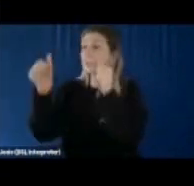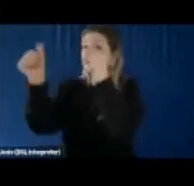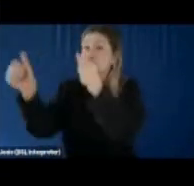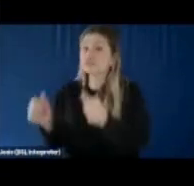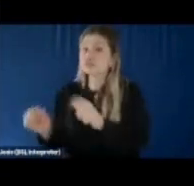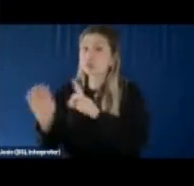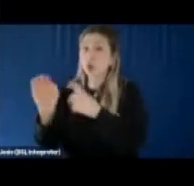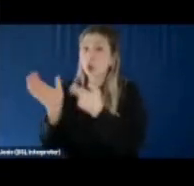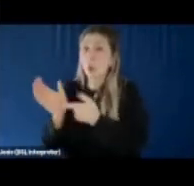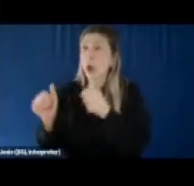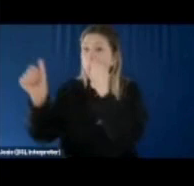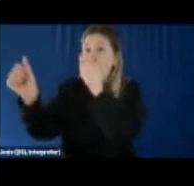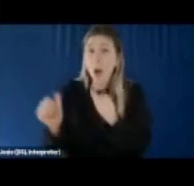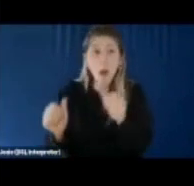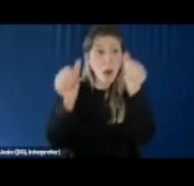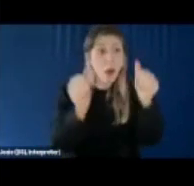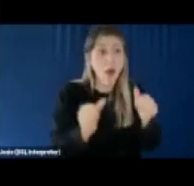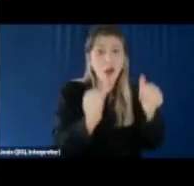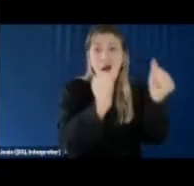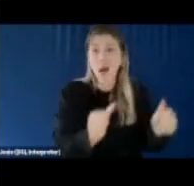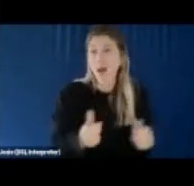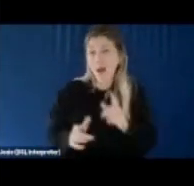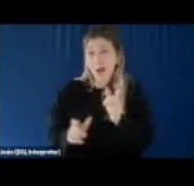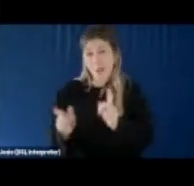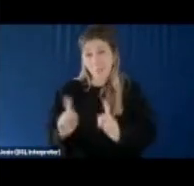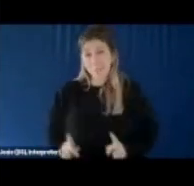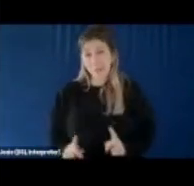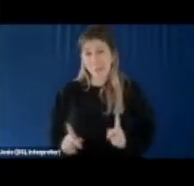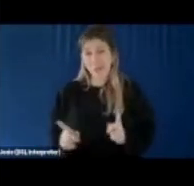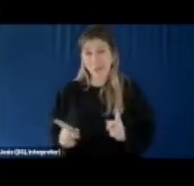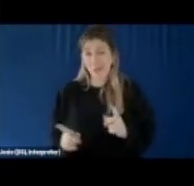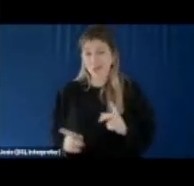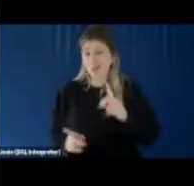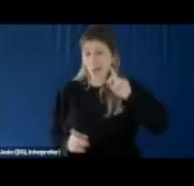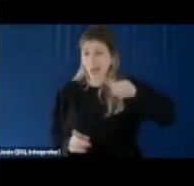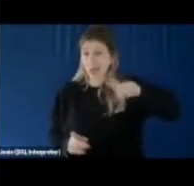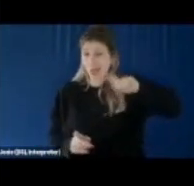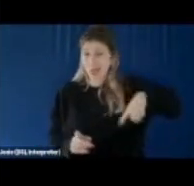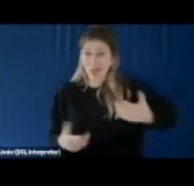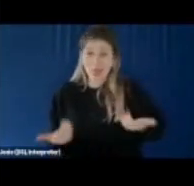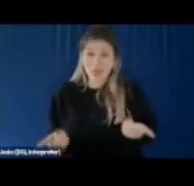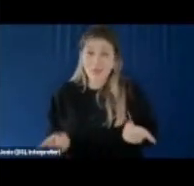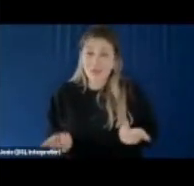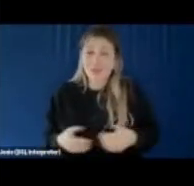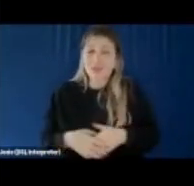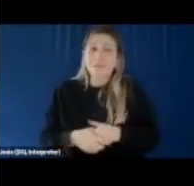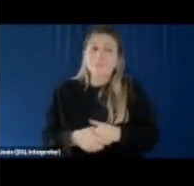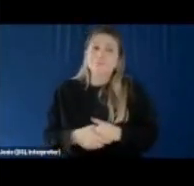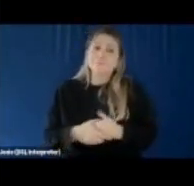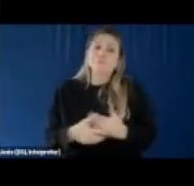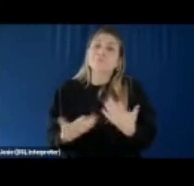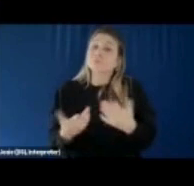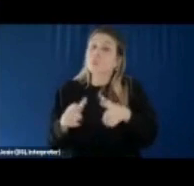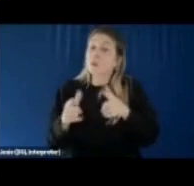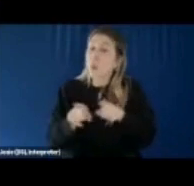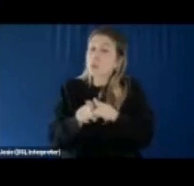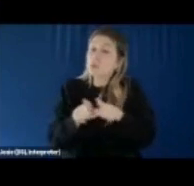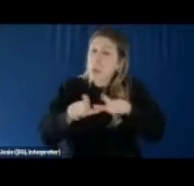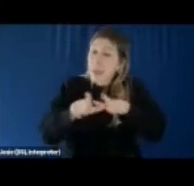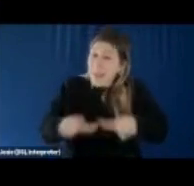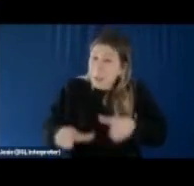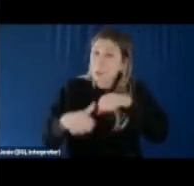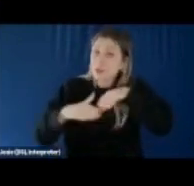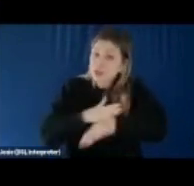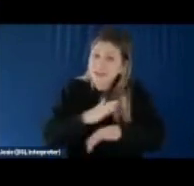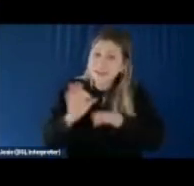necessarily just take part of their own accord usually. But the language can also feed into the survey itself. So the way that you write the questions and